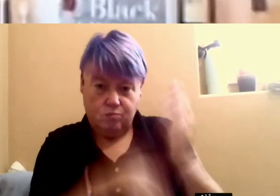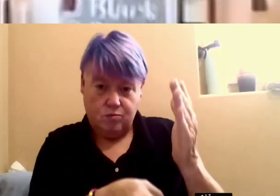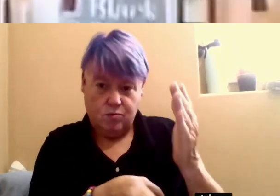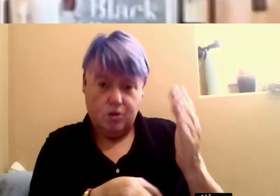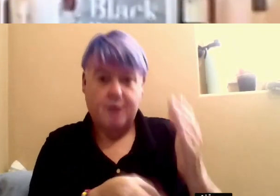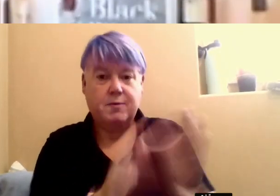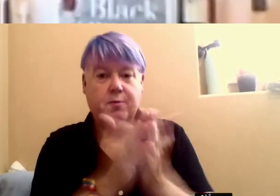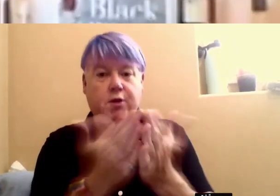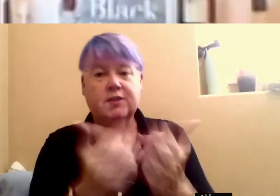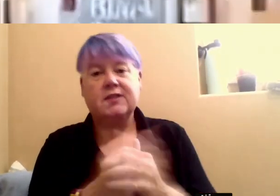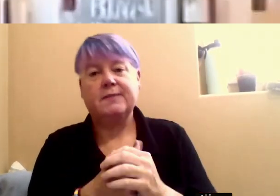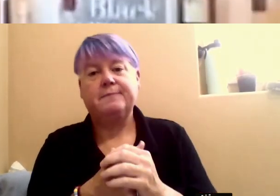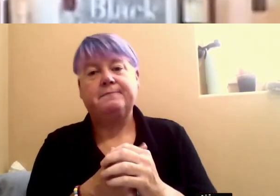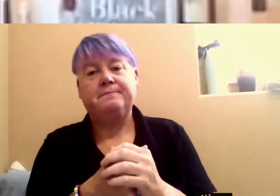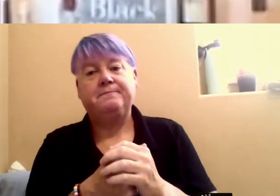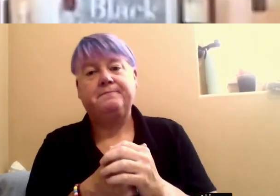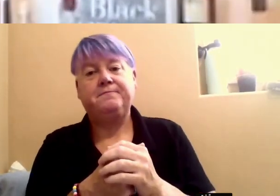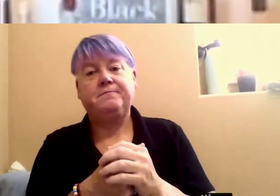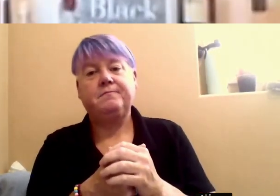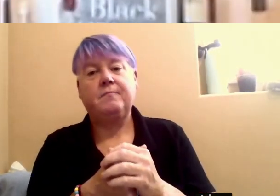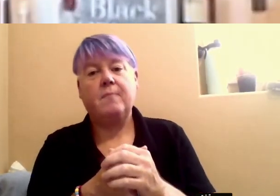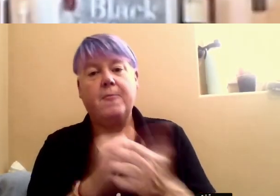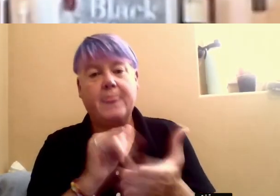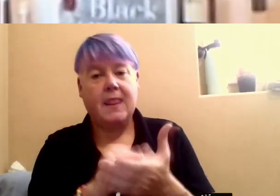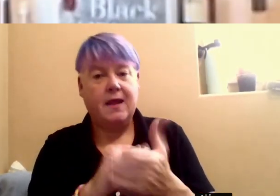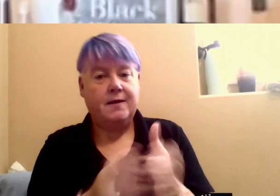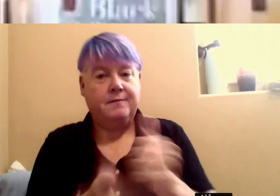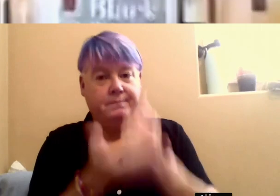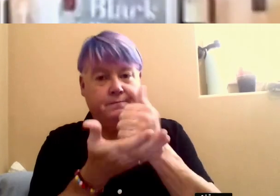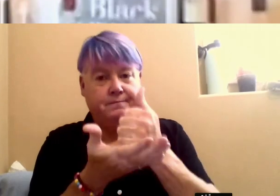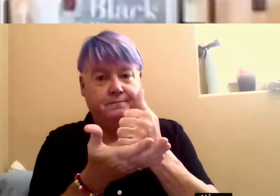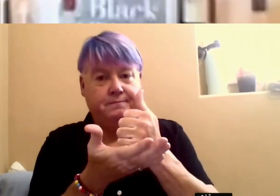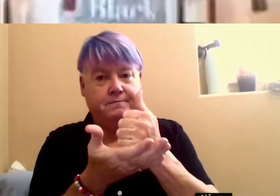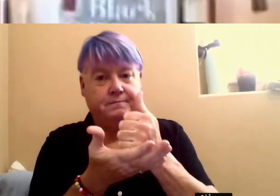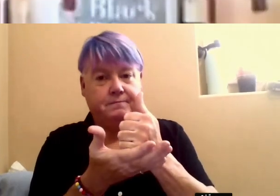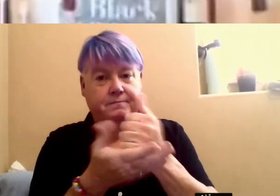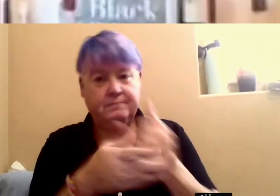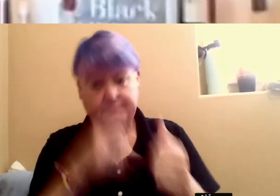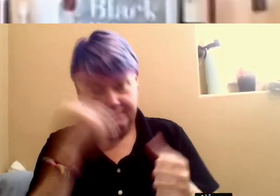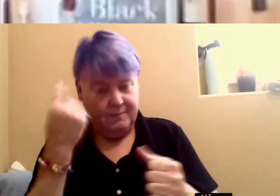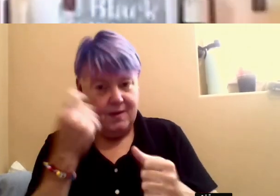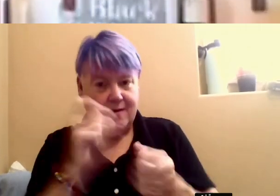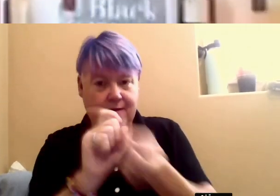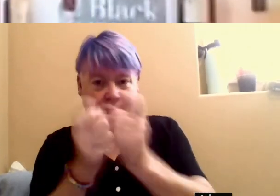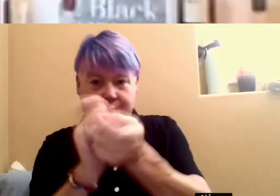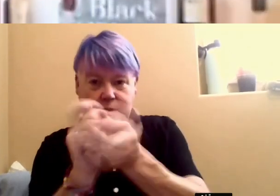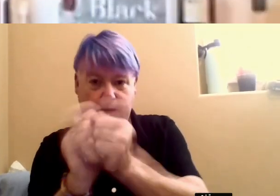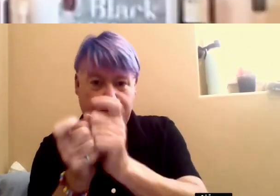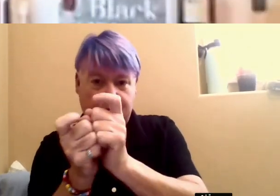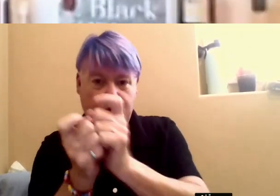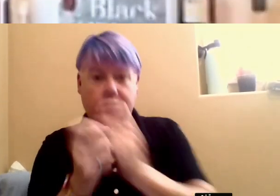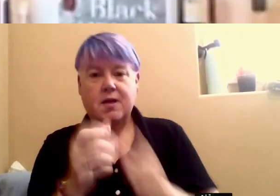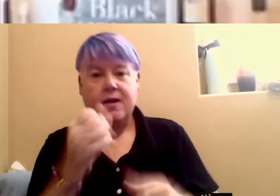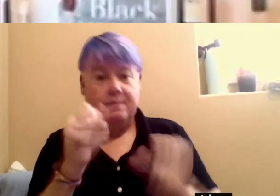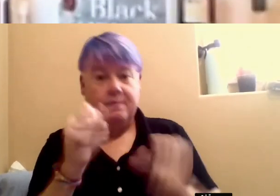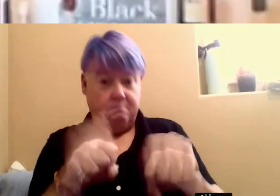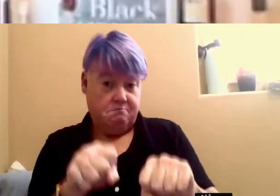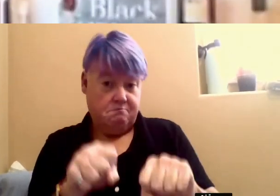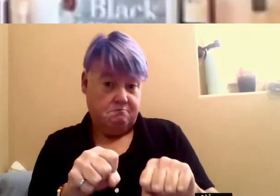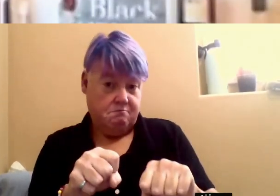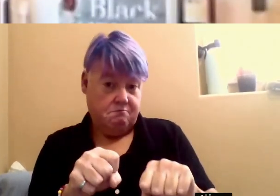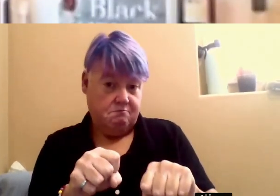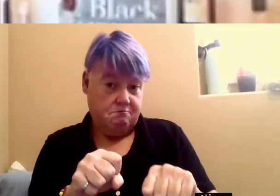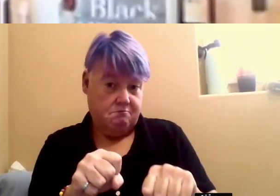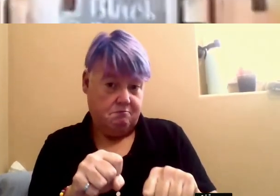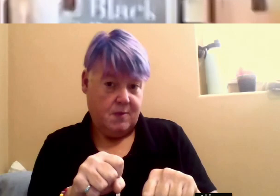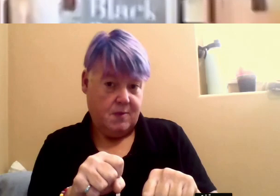and so that helped because I've been very adaptable. I've been able to be,